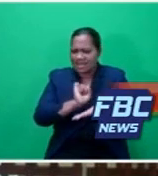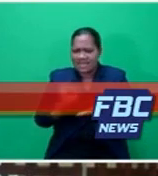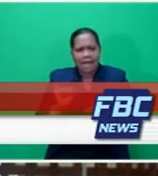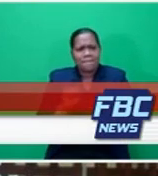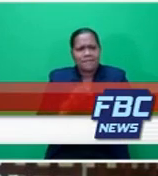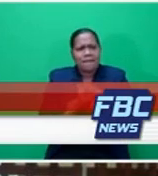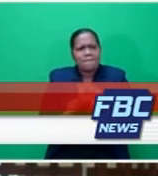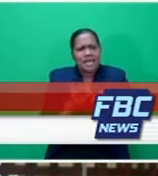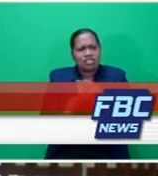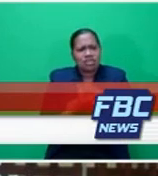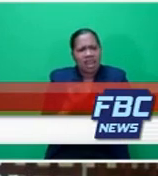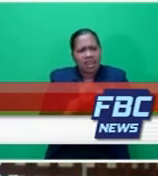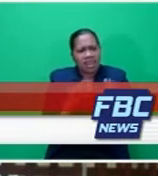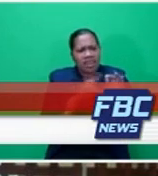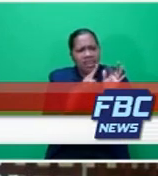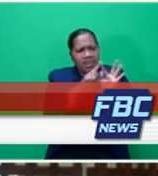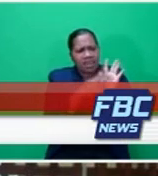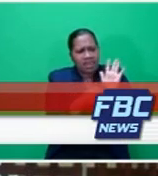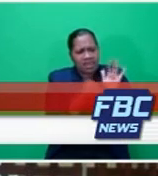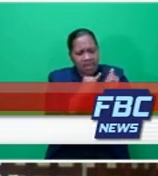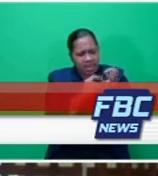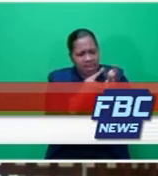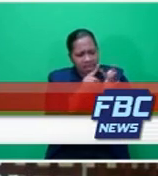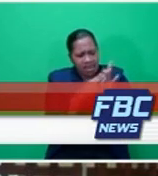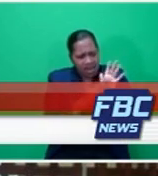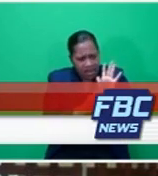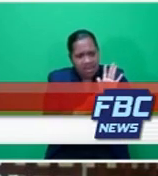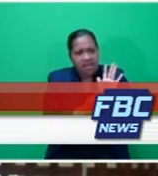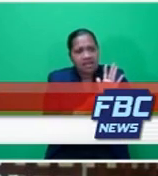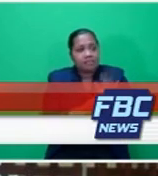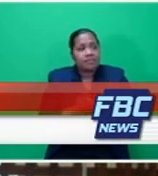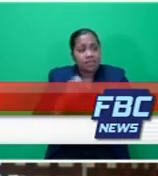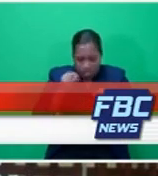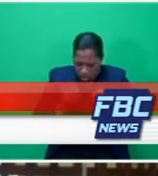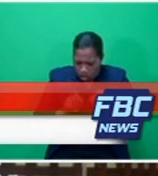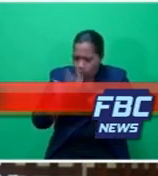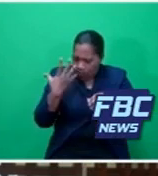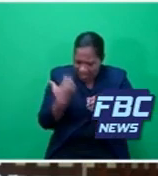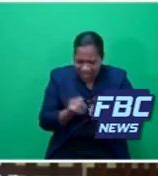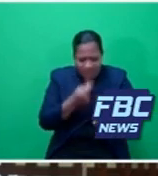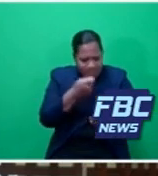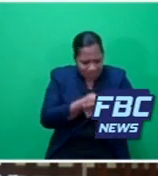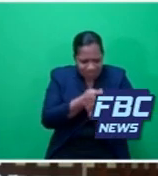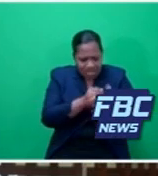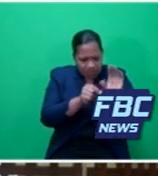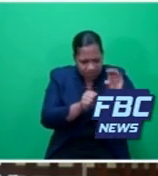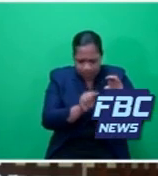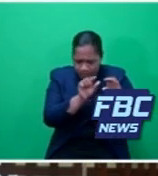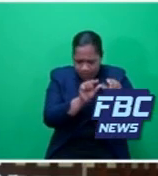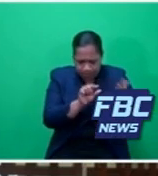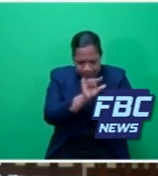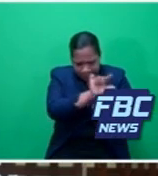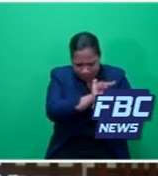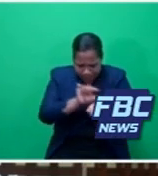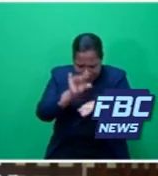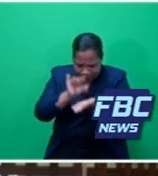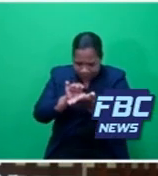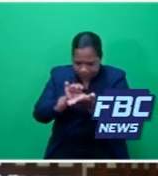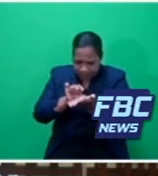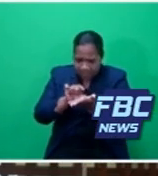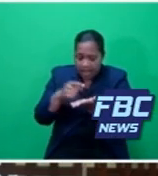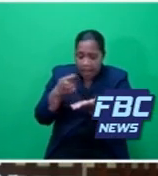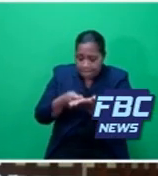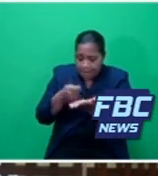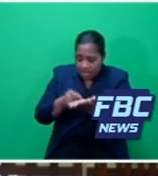he understood how superannuation works, there is what you call a reserve fund for pension, and then the other amounts of money can actually be taken